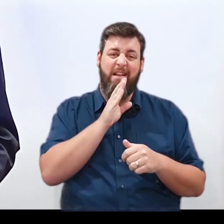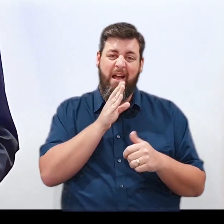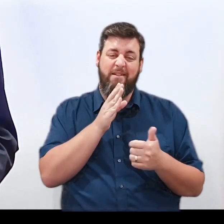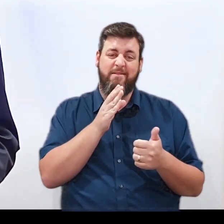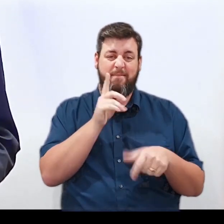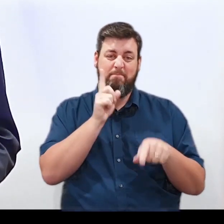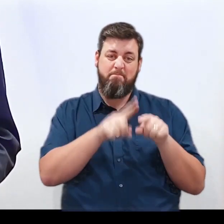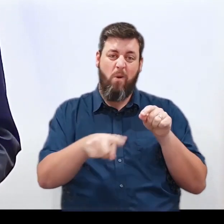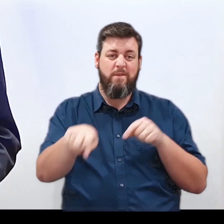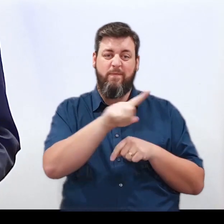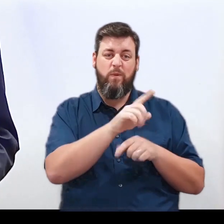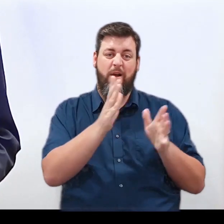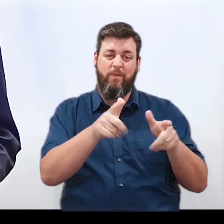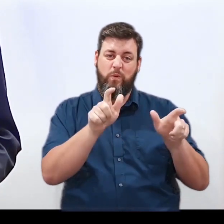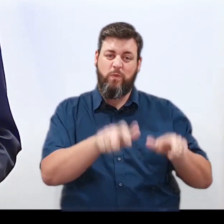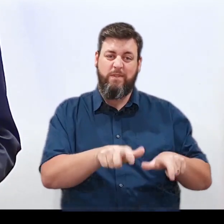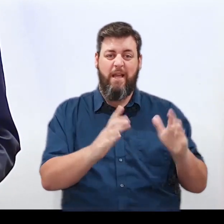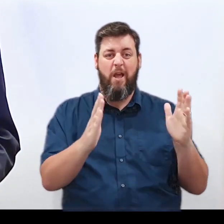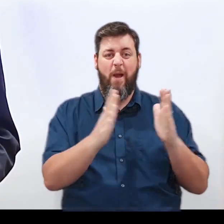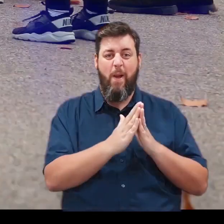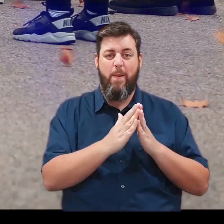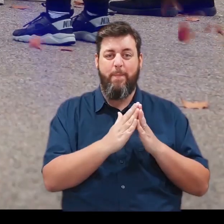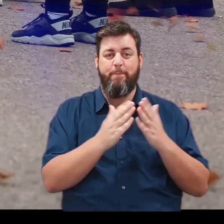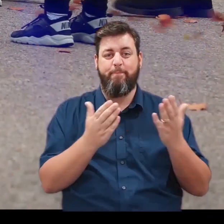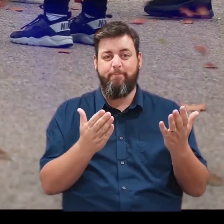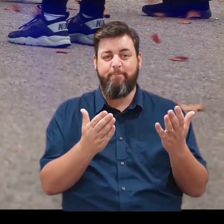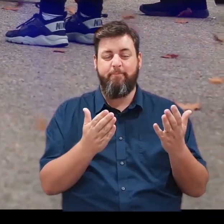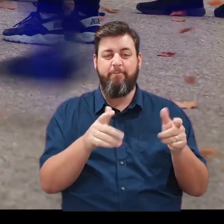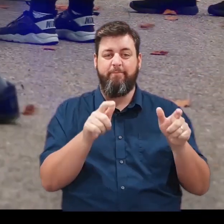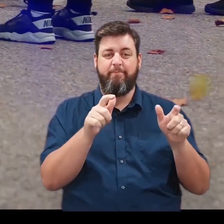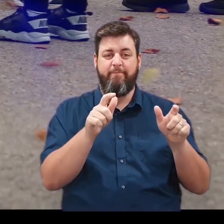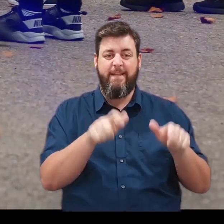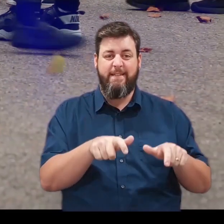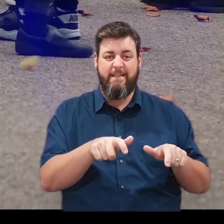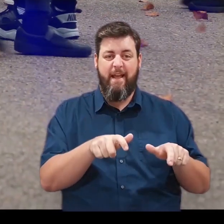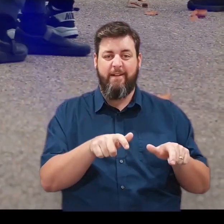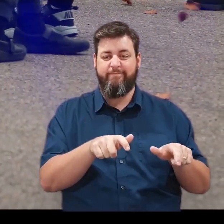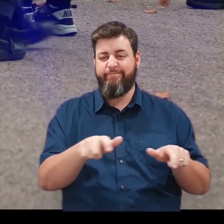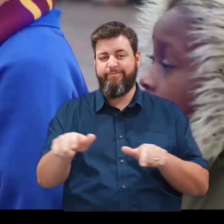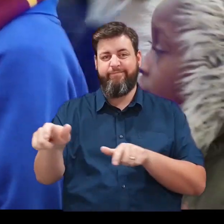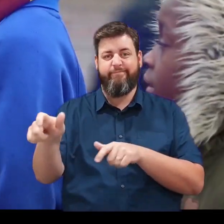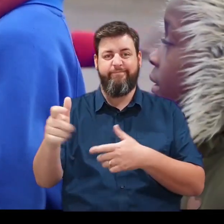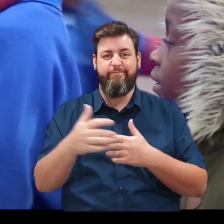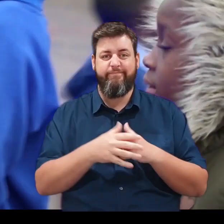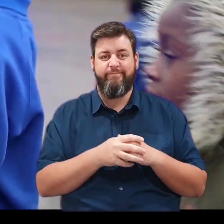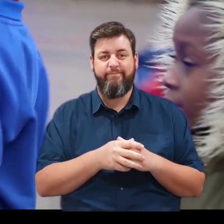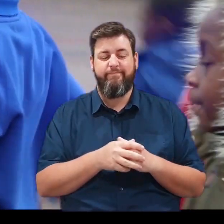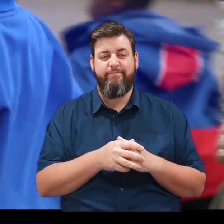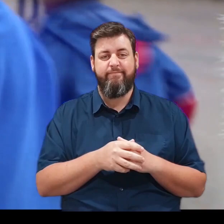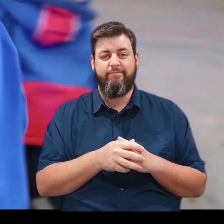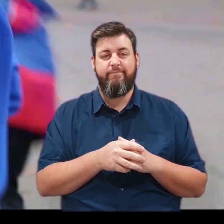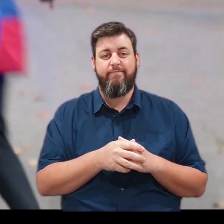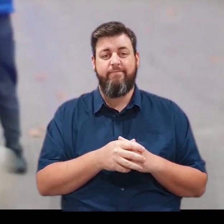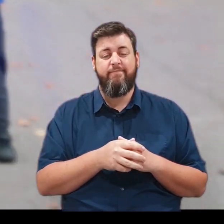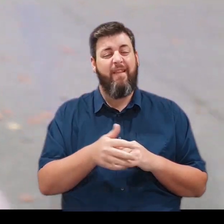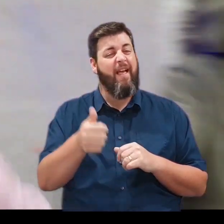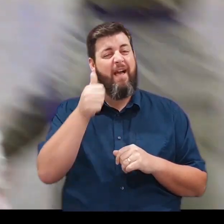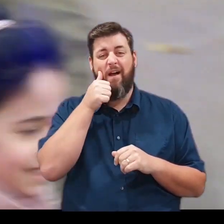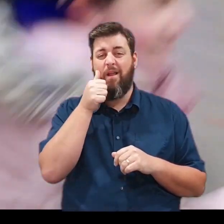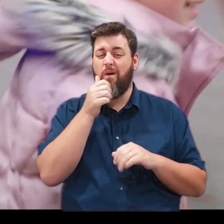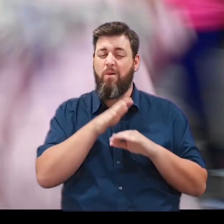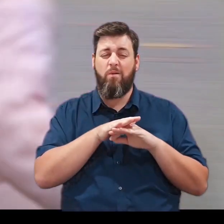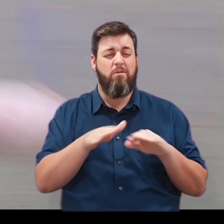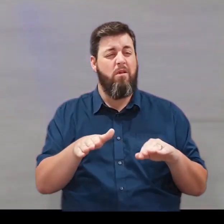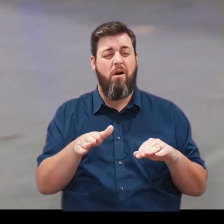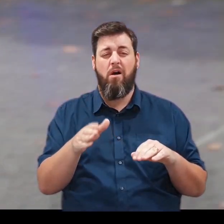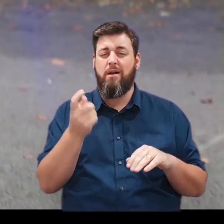for most of you, not to go to school, but have to stay at home instead. I